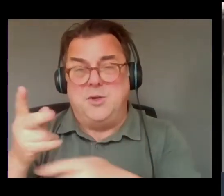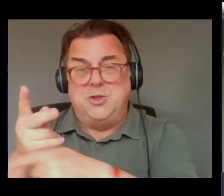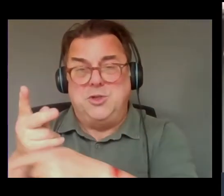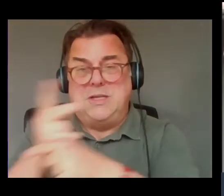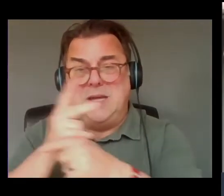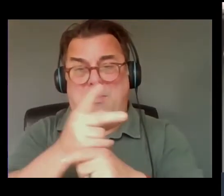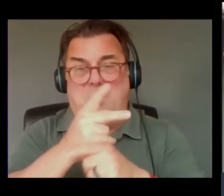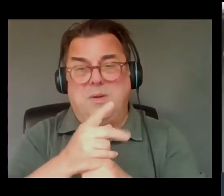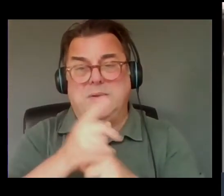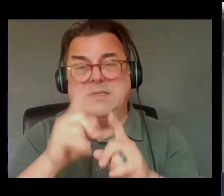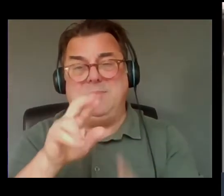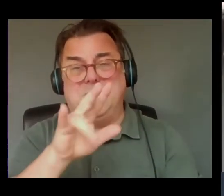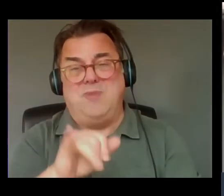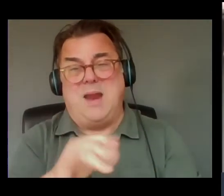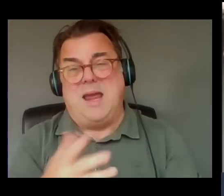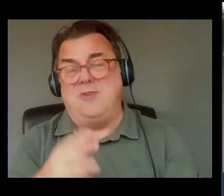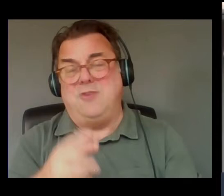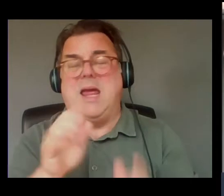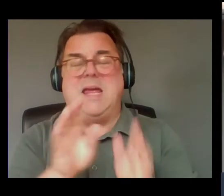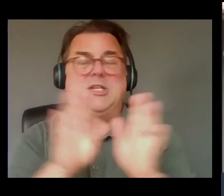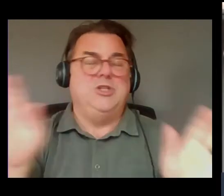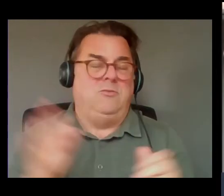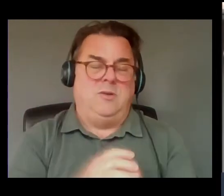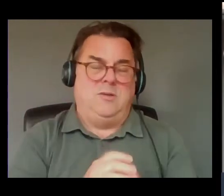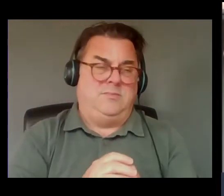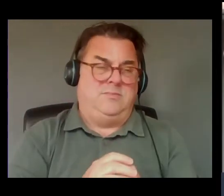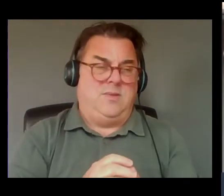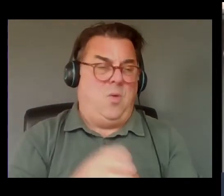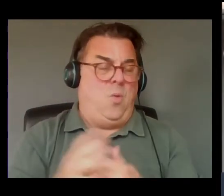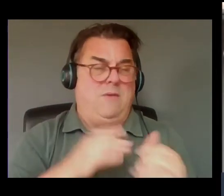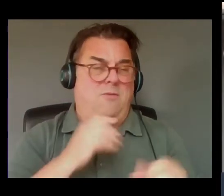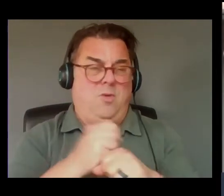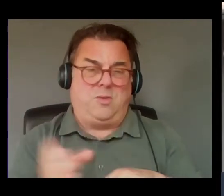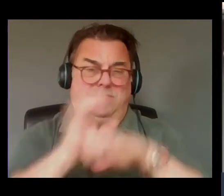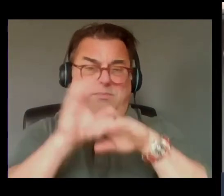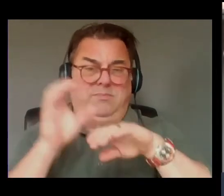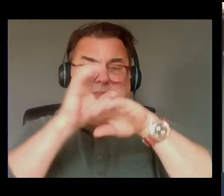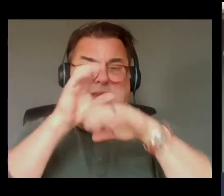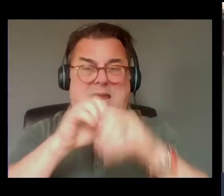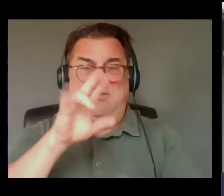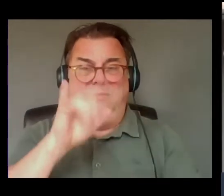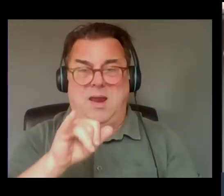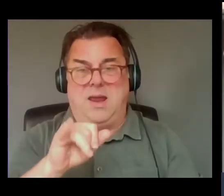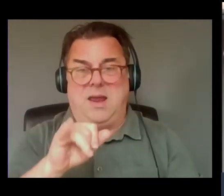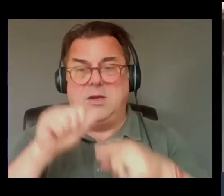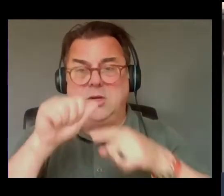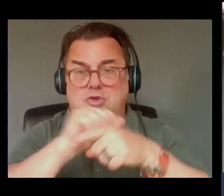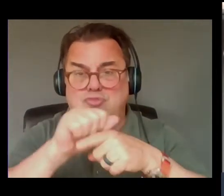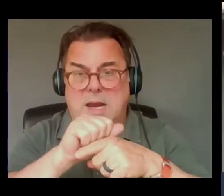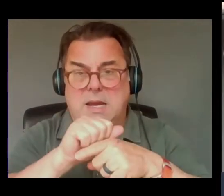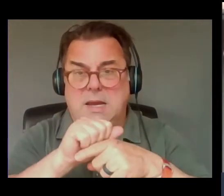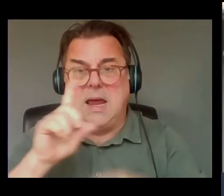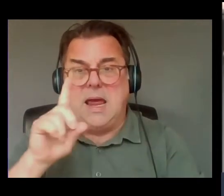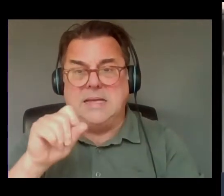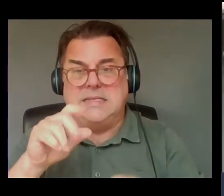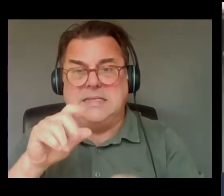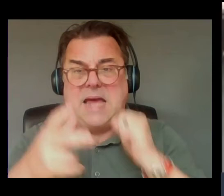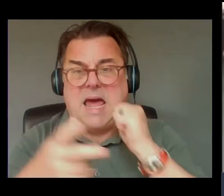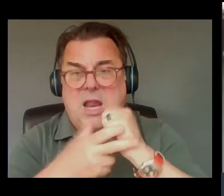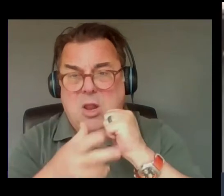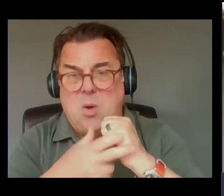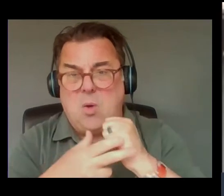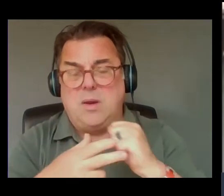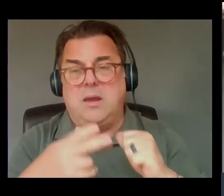is super general. You can scale any workload on top of Ray. Training, the data loading and pre-processing, the deployment, the hyperparameter